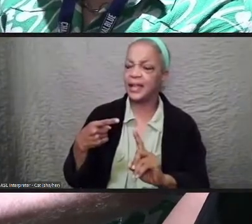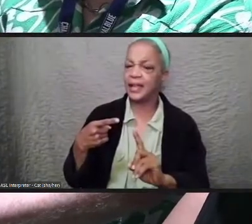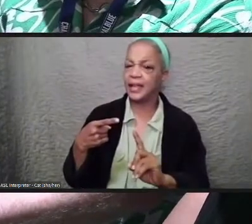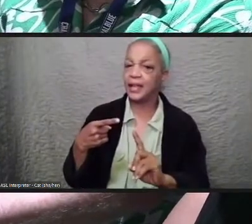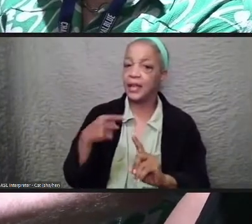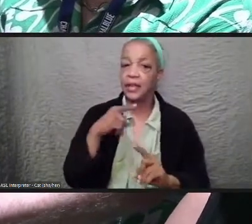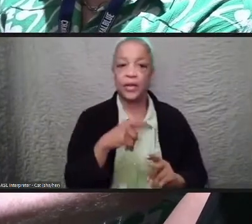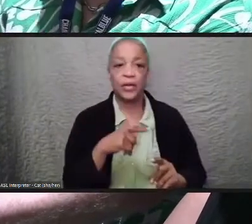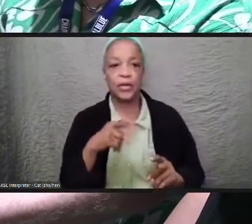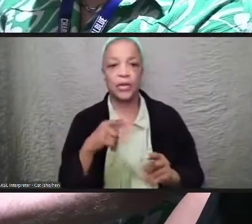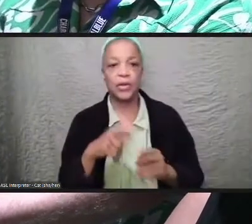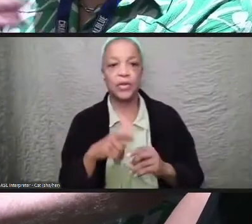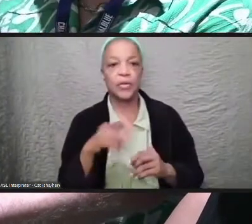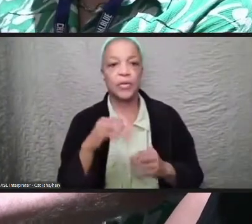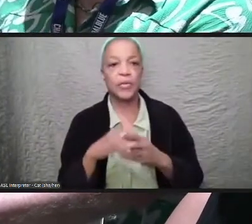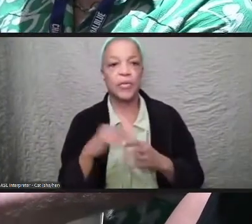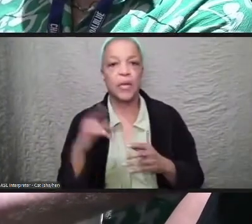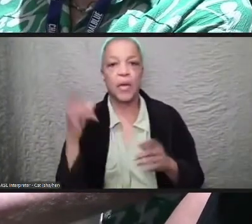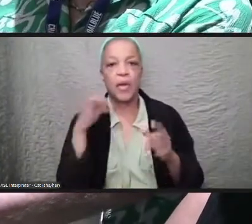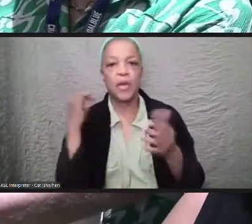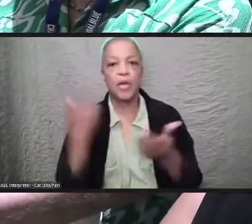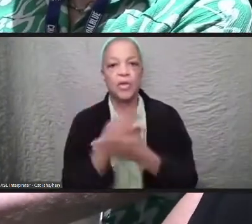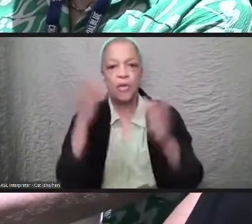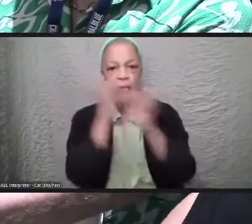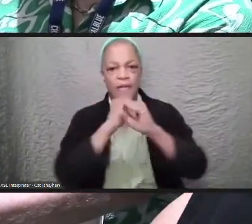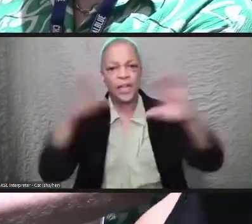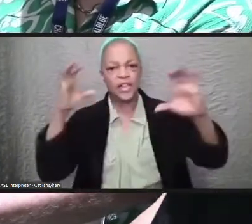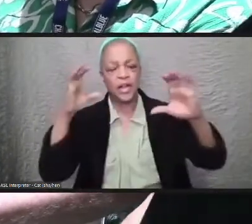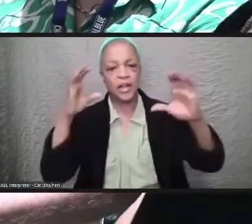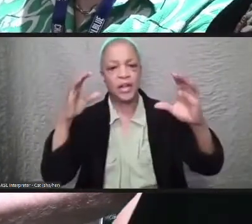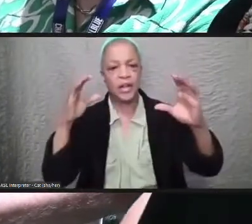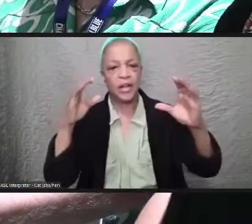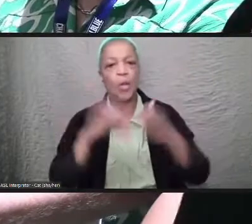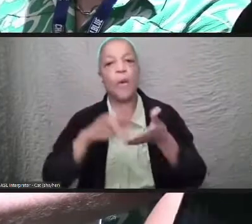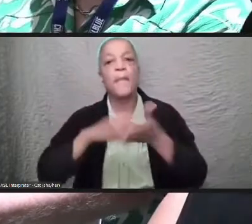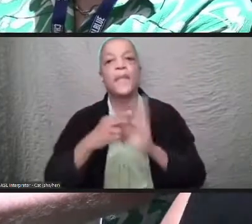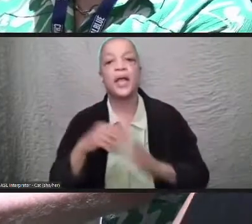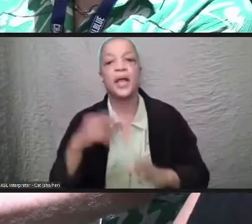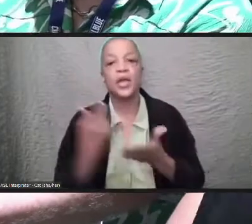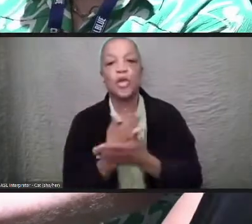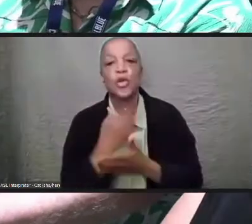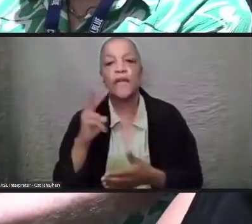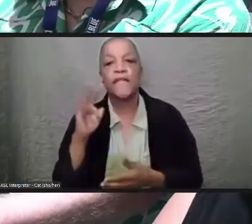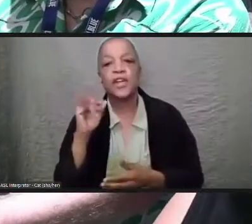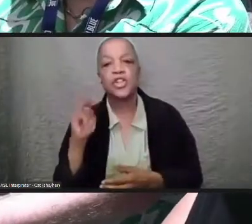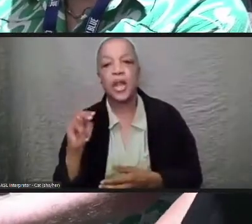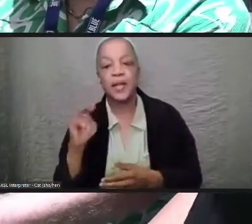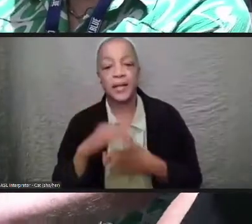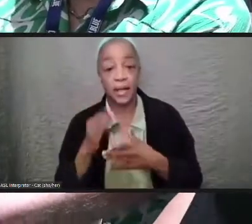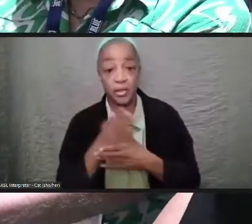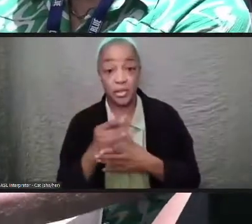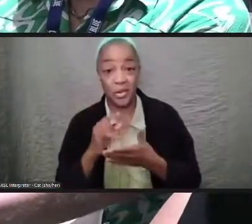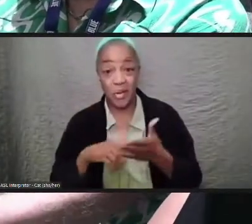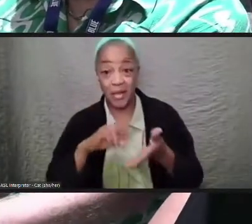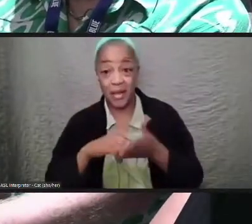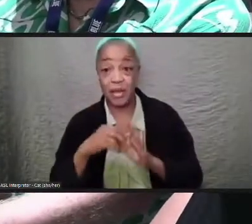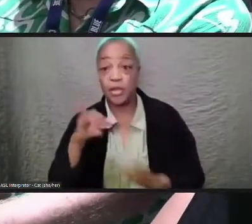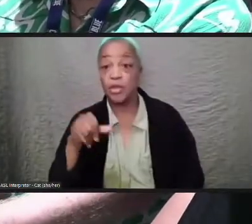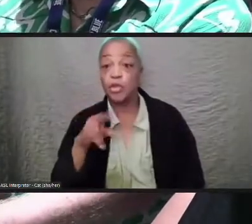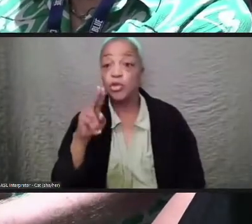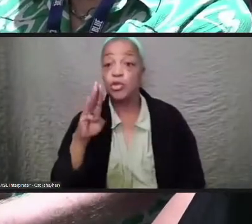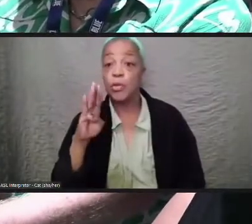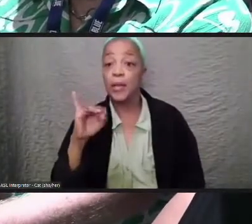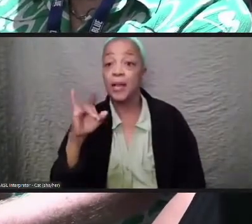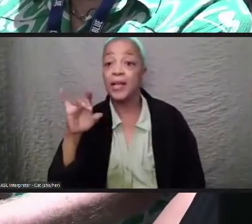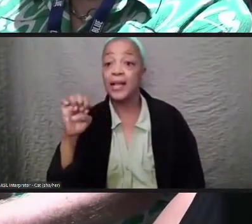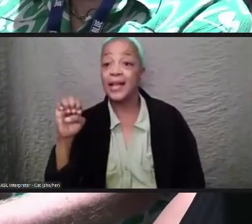Jubilee for New Vision. Can you share a little what bit it is. About what it was and Well, Jubilee for a